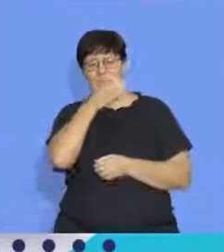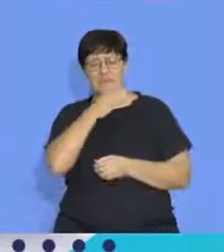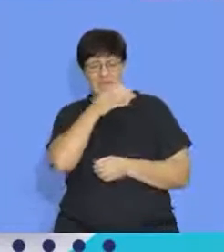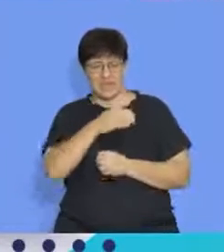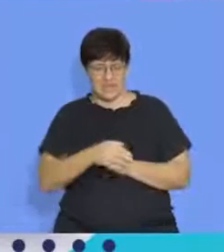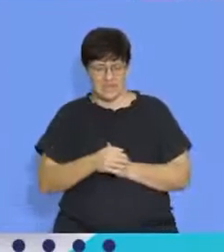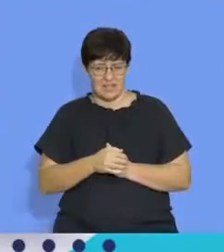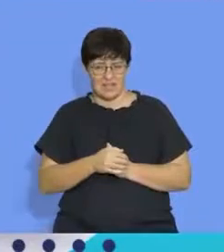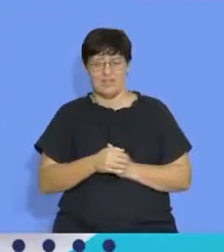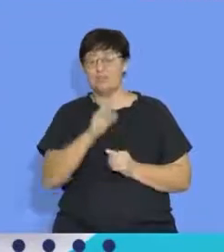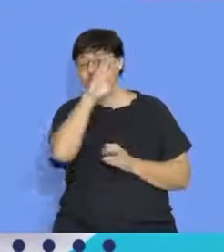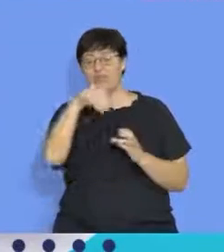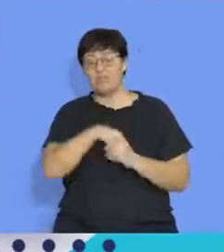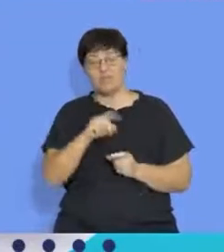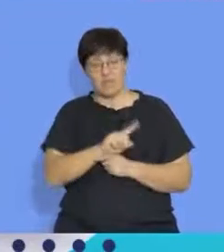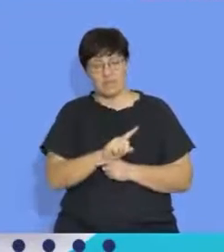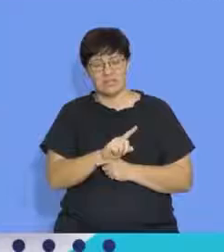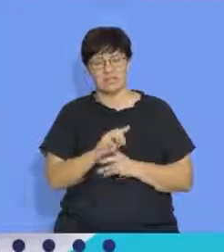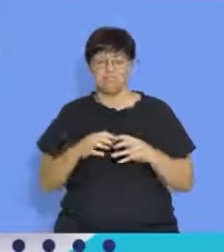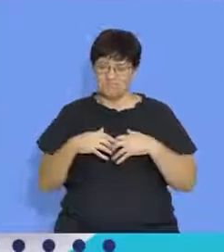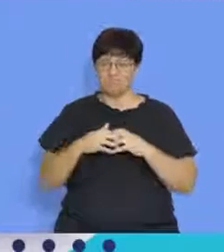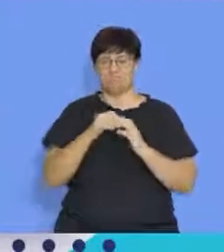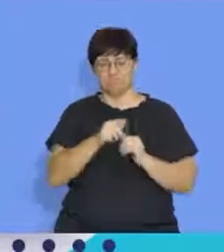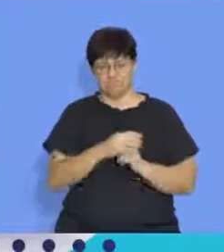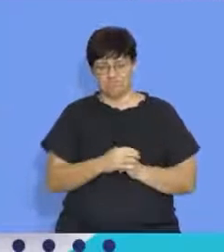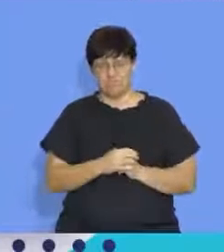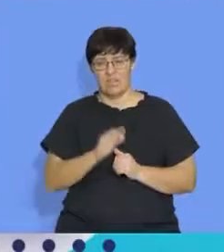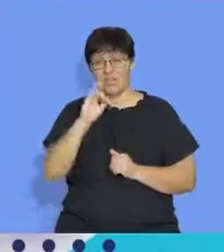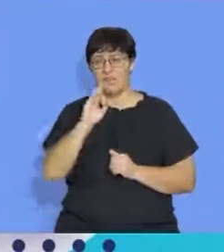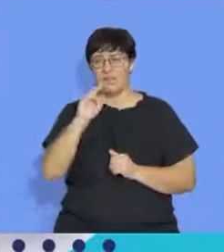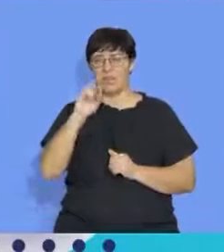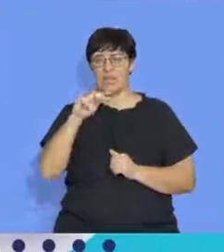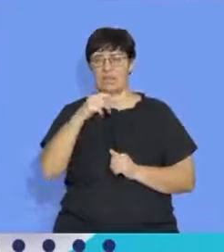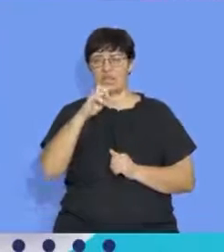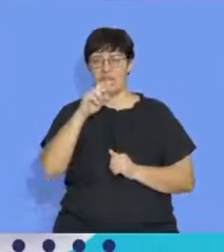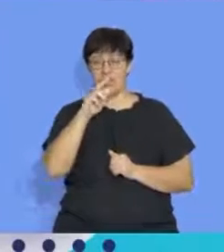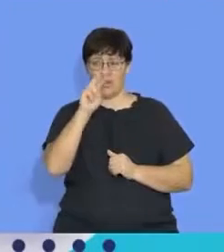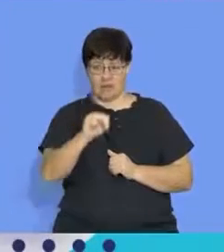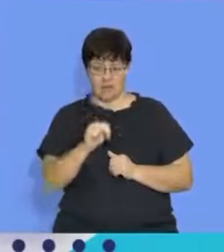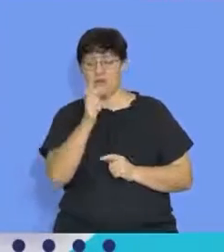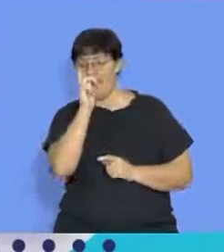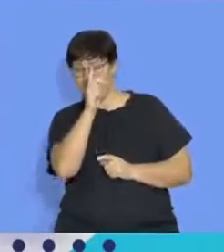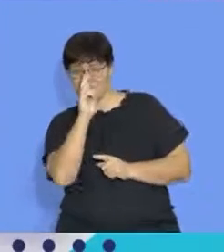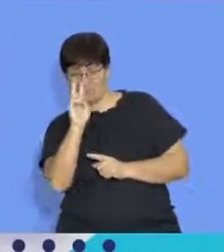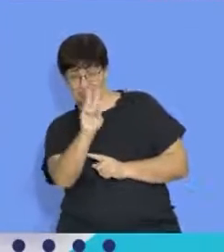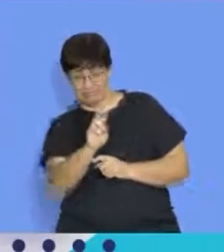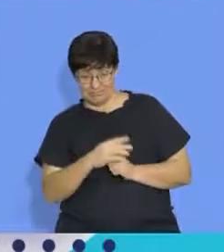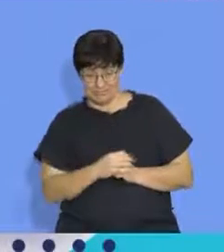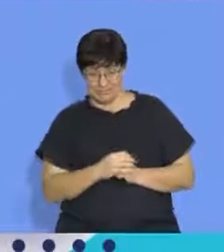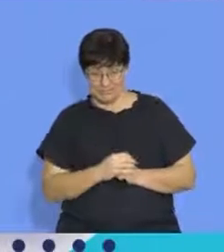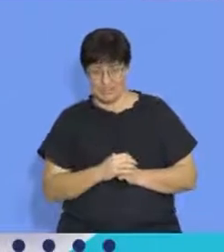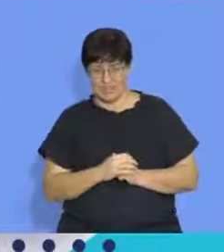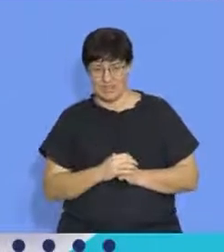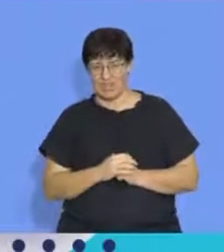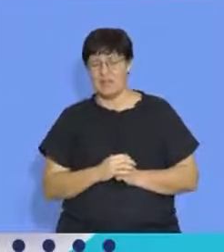it involves fermentation. And fermentation is a process we're going to look at later, all right, in the series.